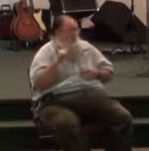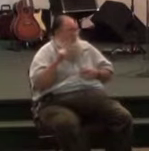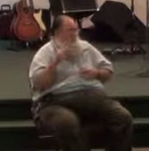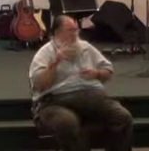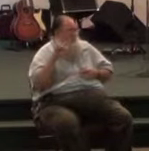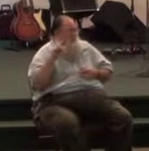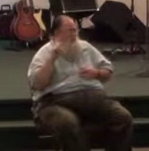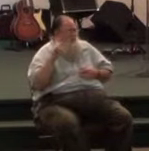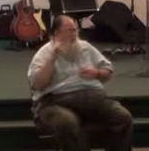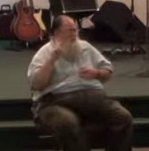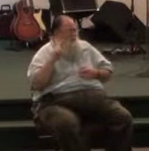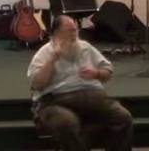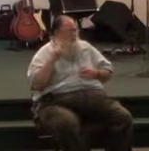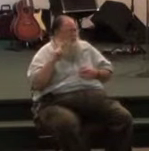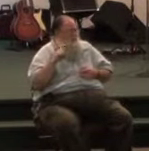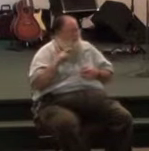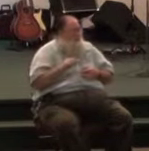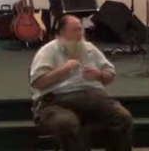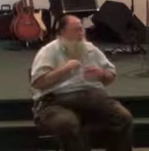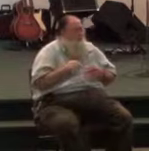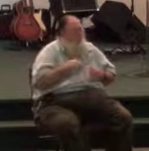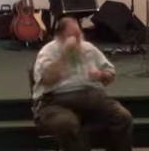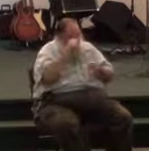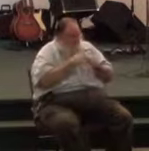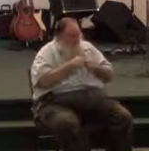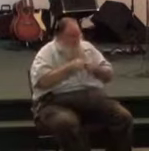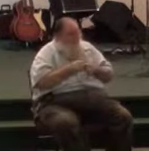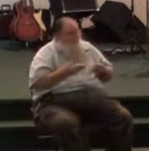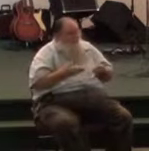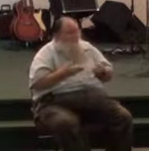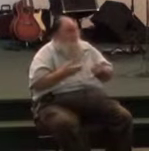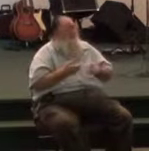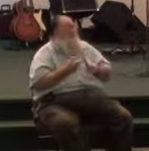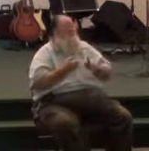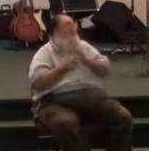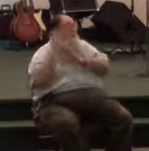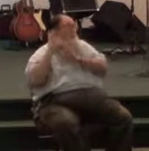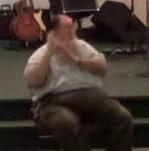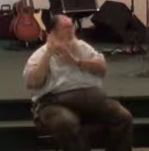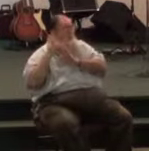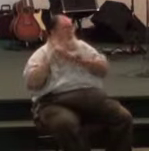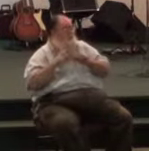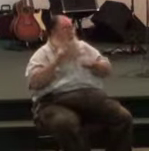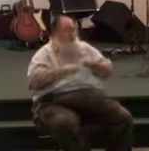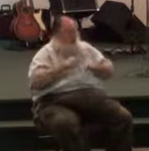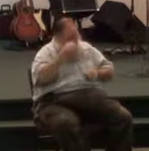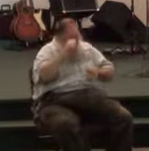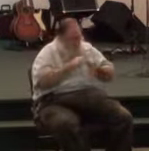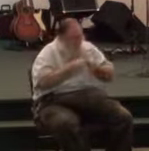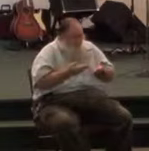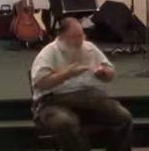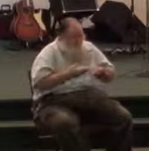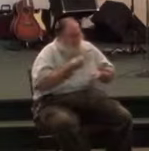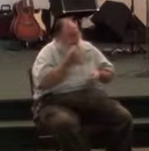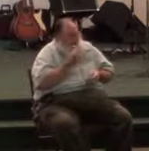happened 70 years ago and they can't remember what they had for lunch 15 minutes ago. Images come back to us